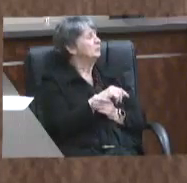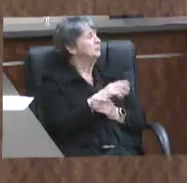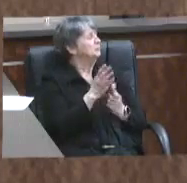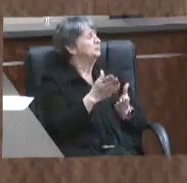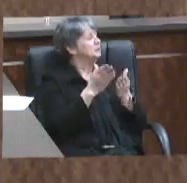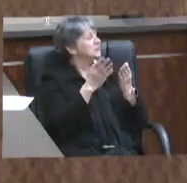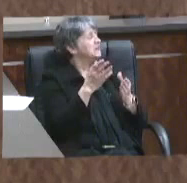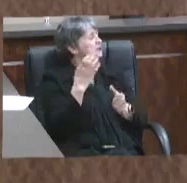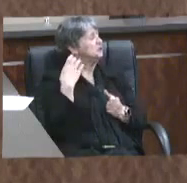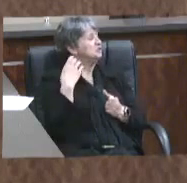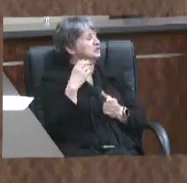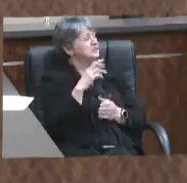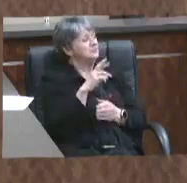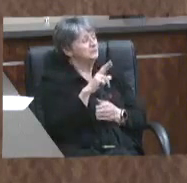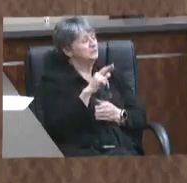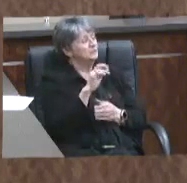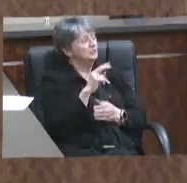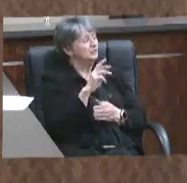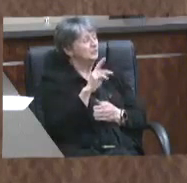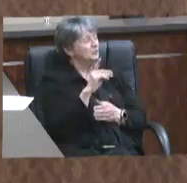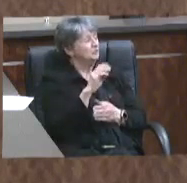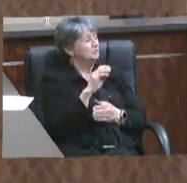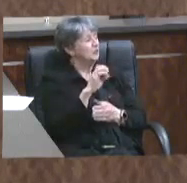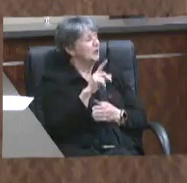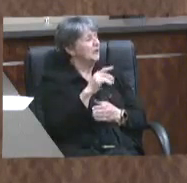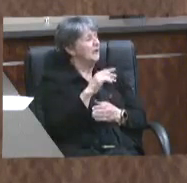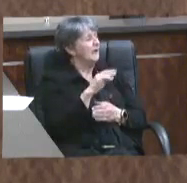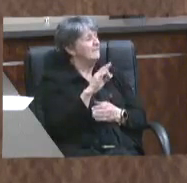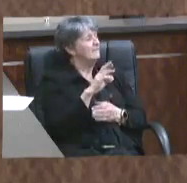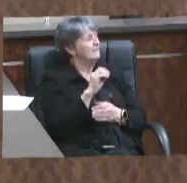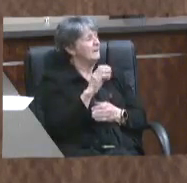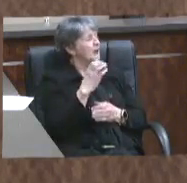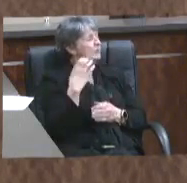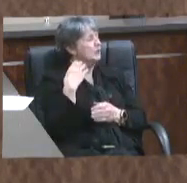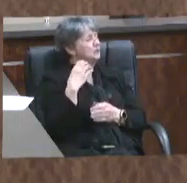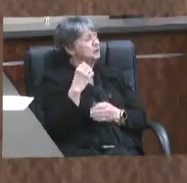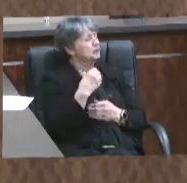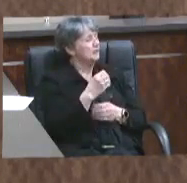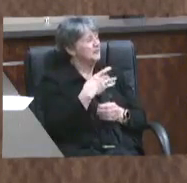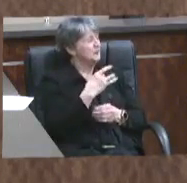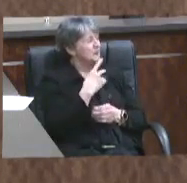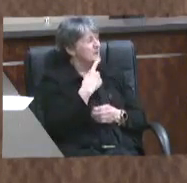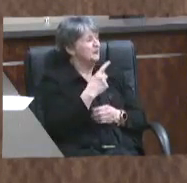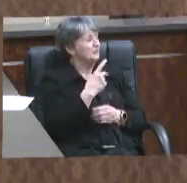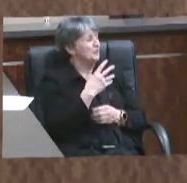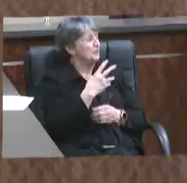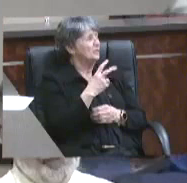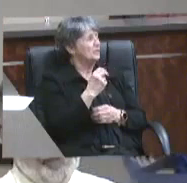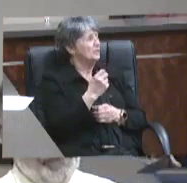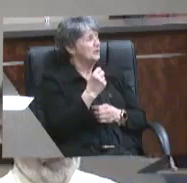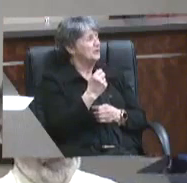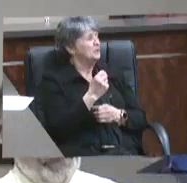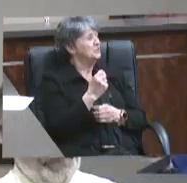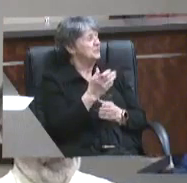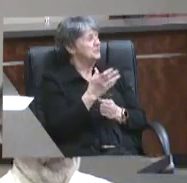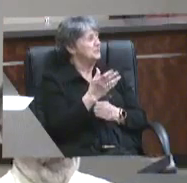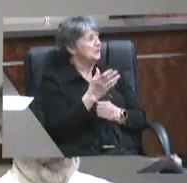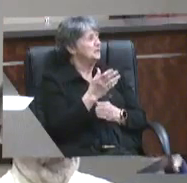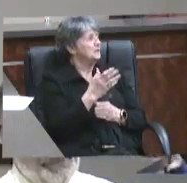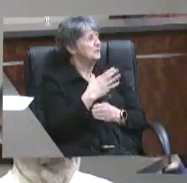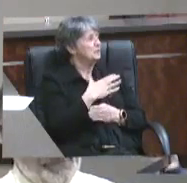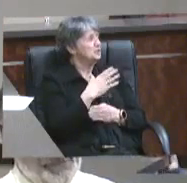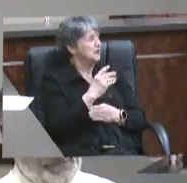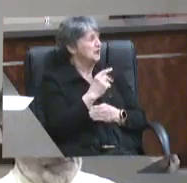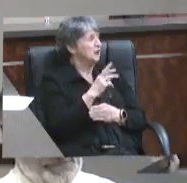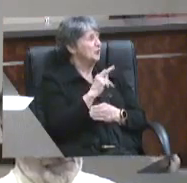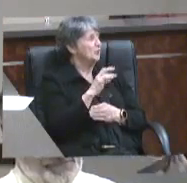Presented to Chief Richard McLaughlin, the Fire Marshal's Office would like to thank you for your 30 years of dedicated service to the city of Laurel and appreciate it. Rich,